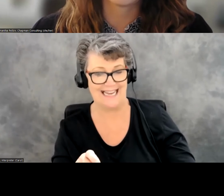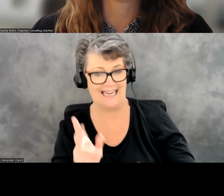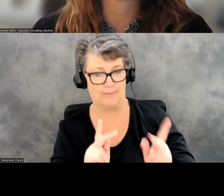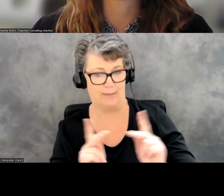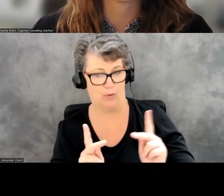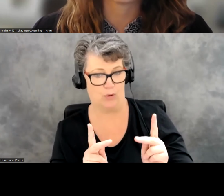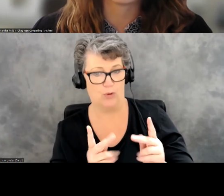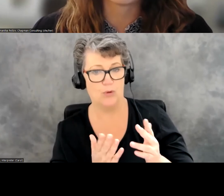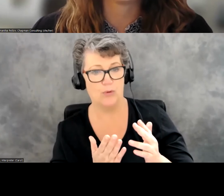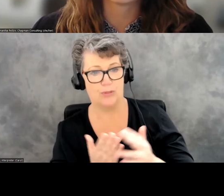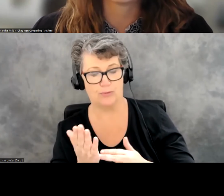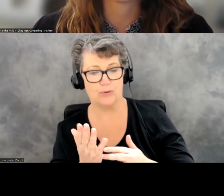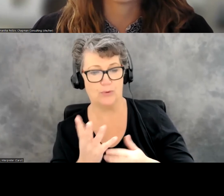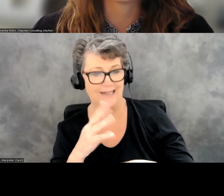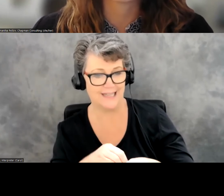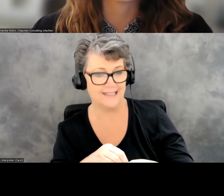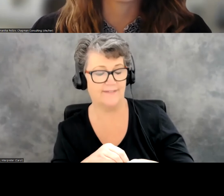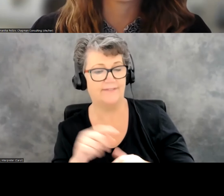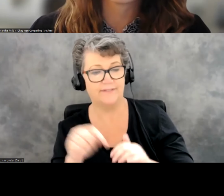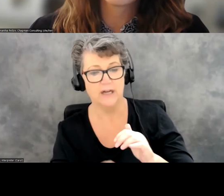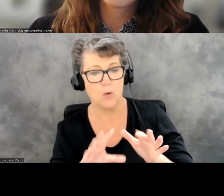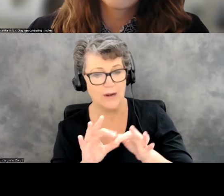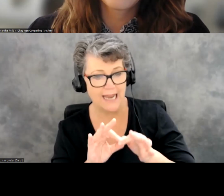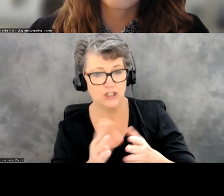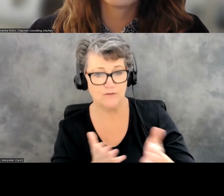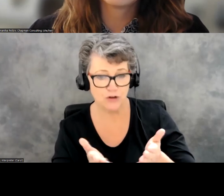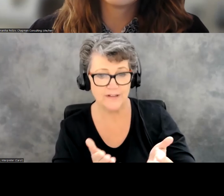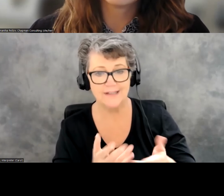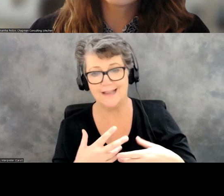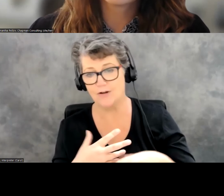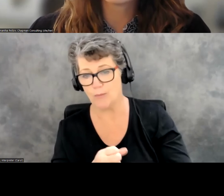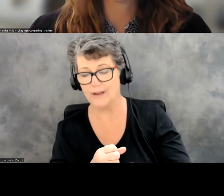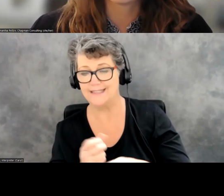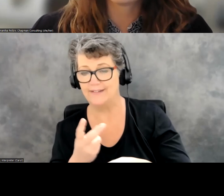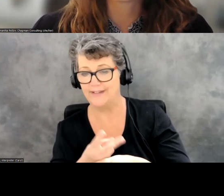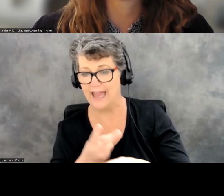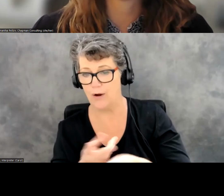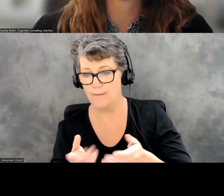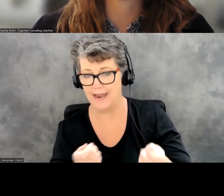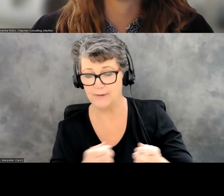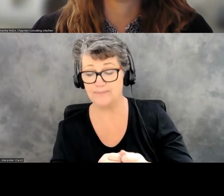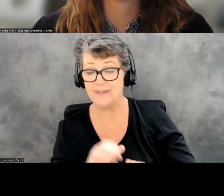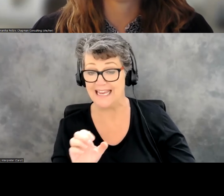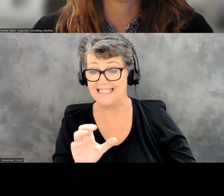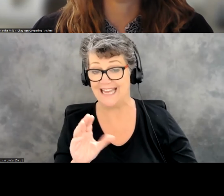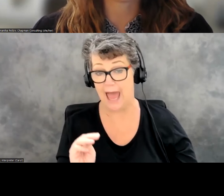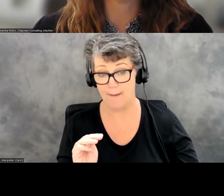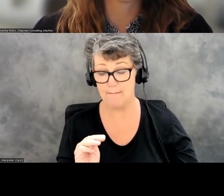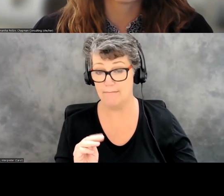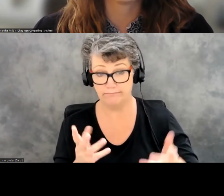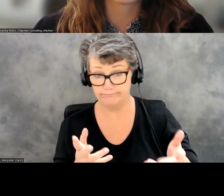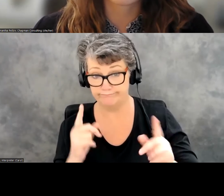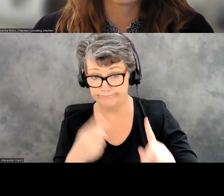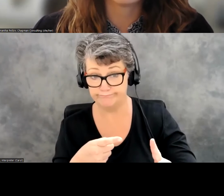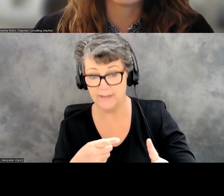and services including health and health-related services. The intention of ECM is really to